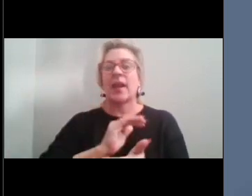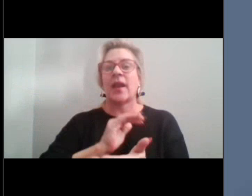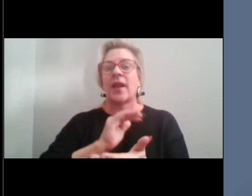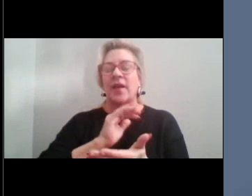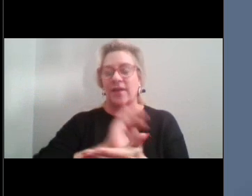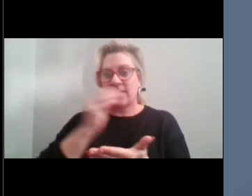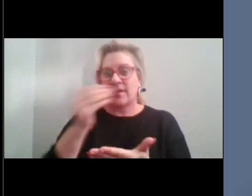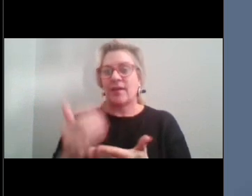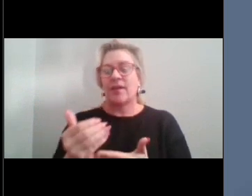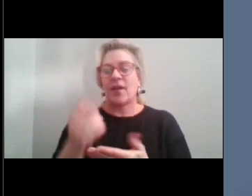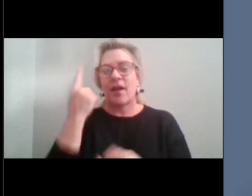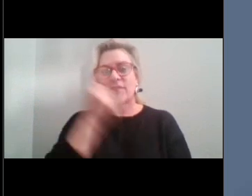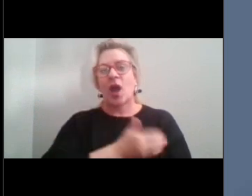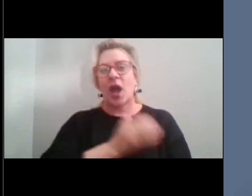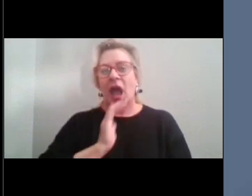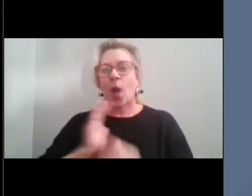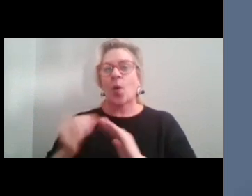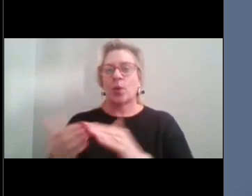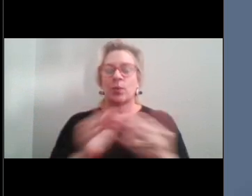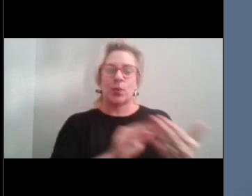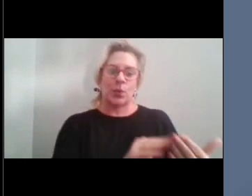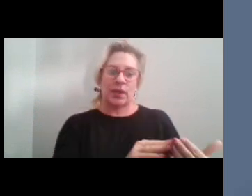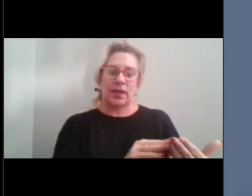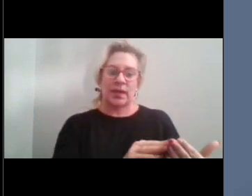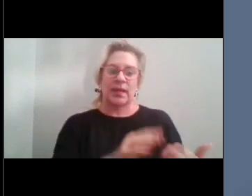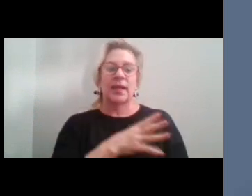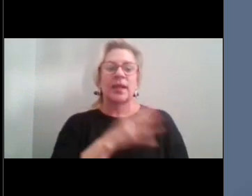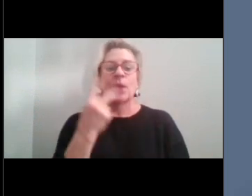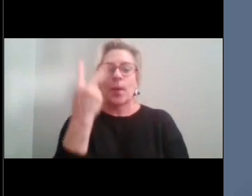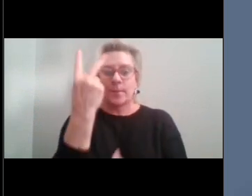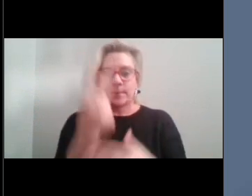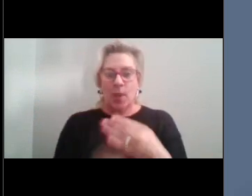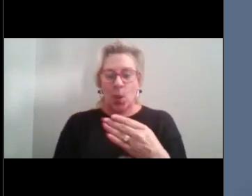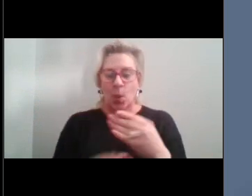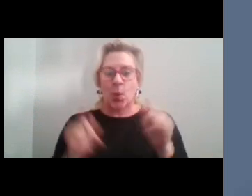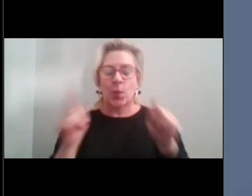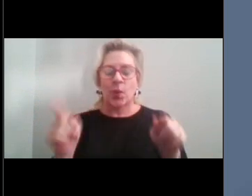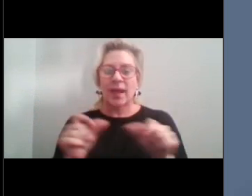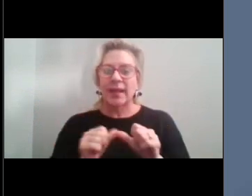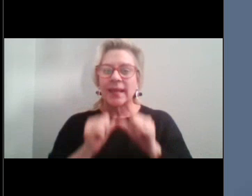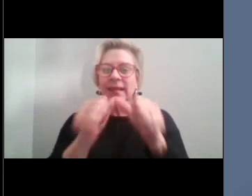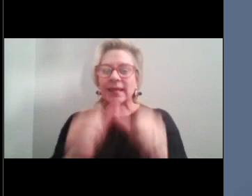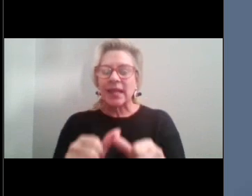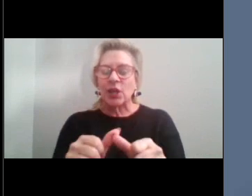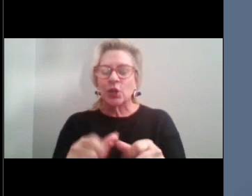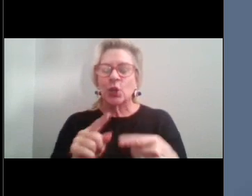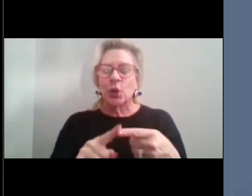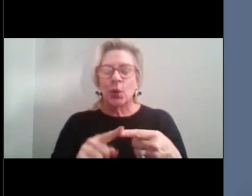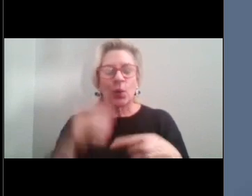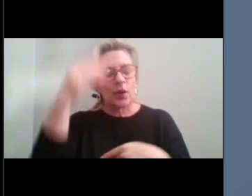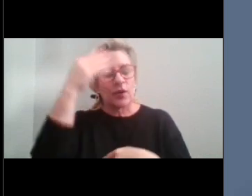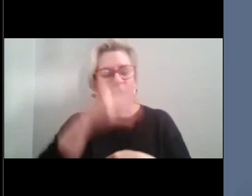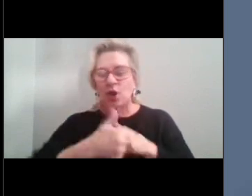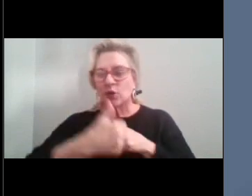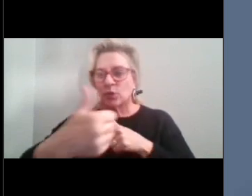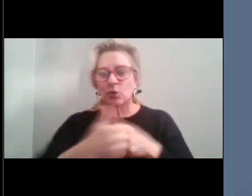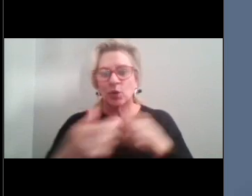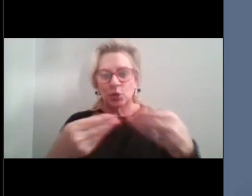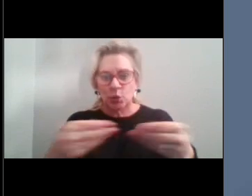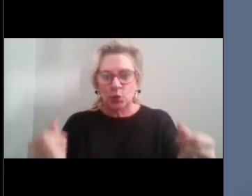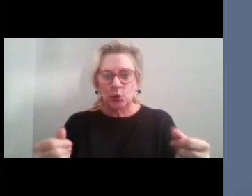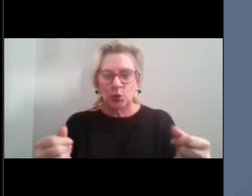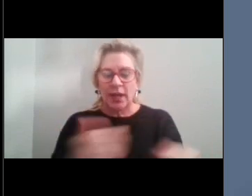across our communities. SBCTA and RCTC continue to be at the forefront of transportation solutions.